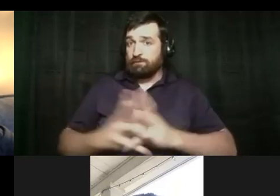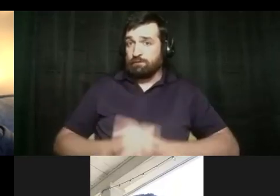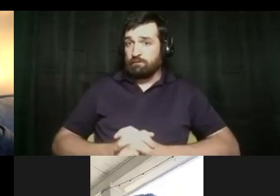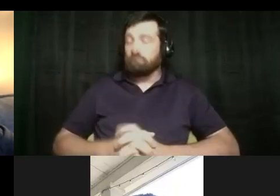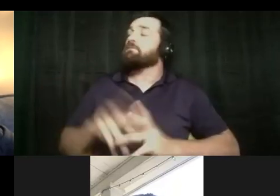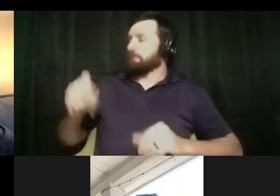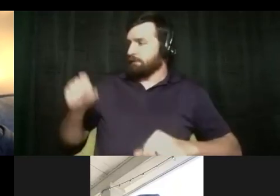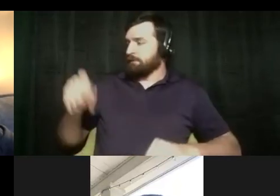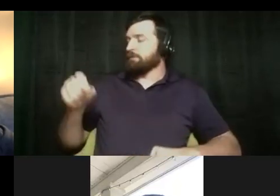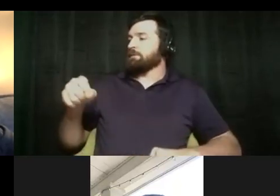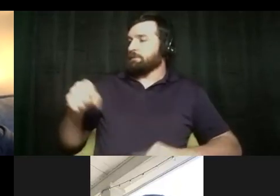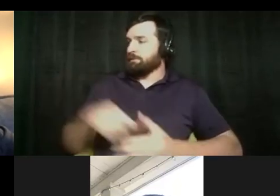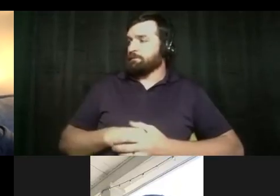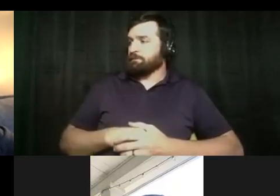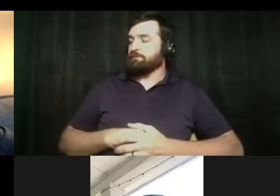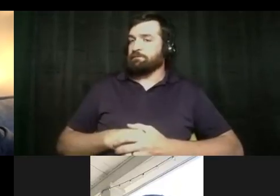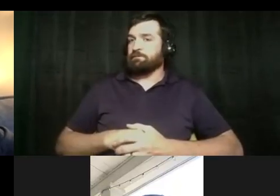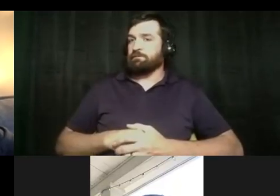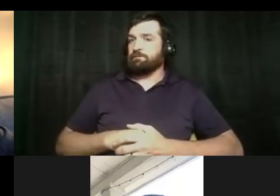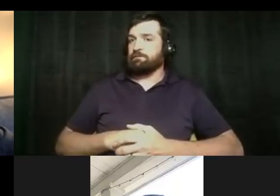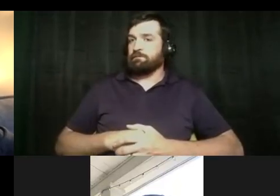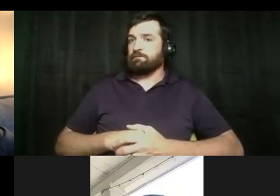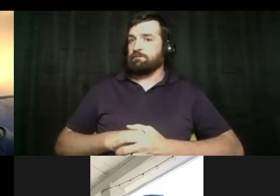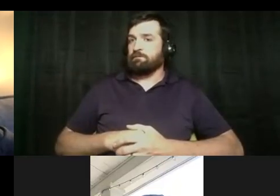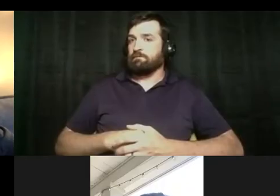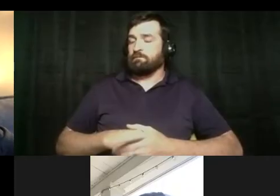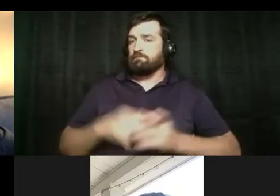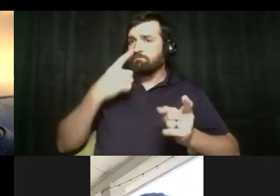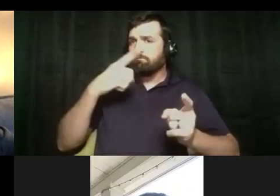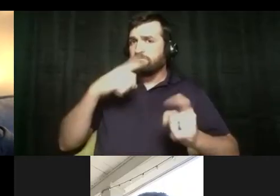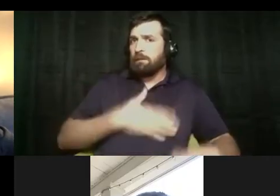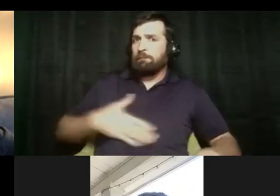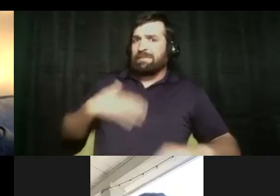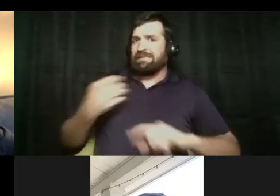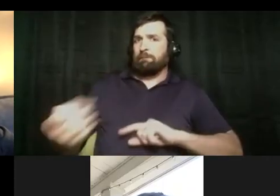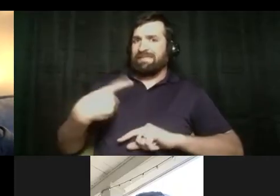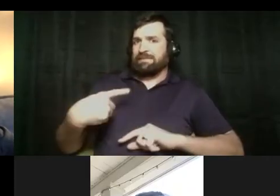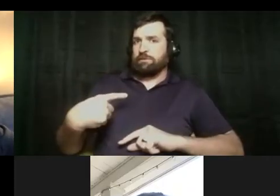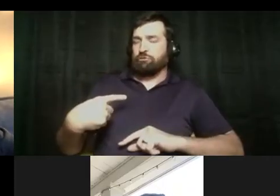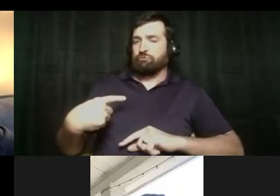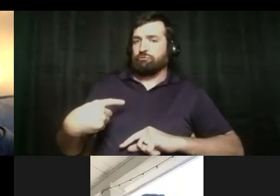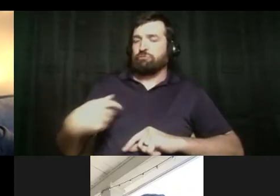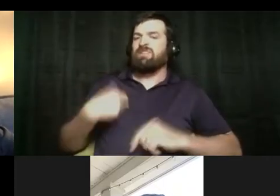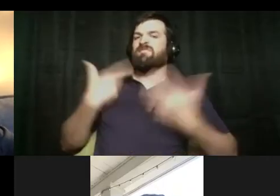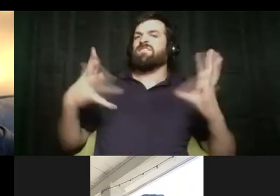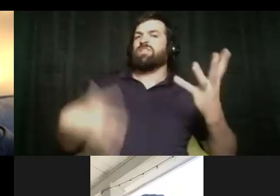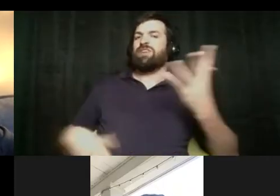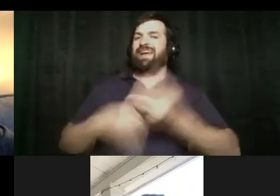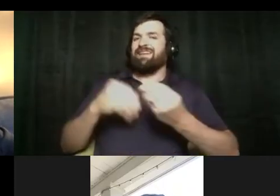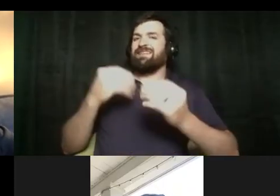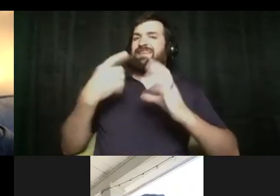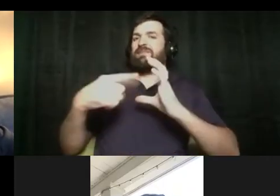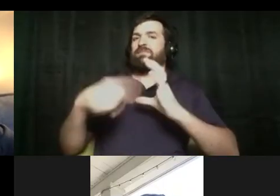Yes, there is. Would you please message me? I put my email in the chat. Awesome. Yes, and sure. I'll